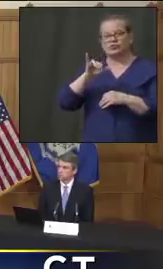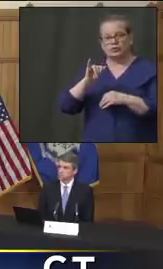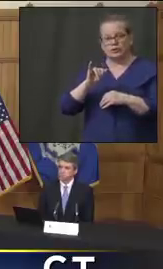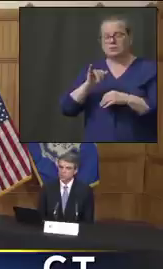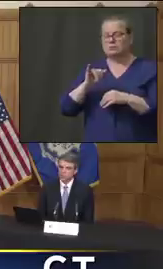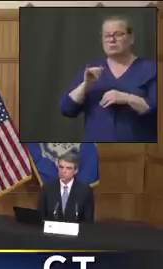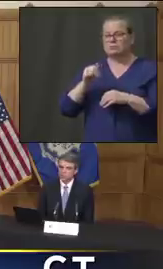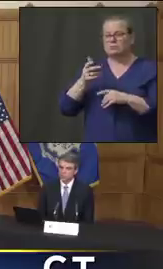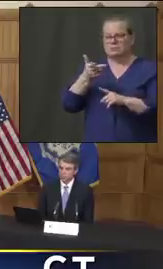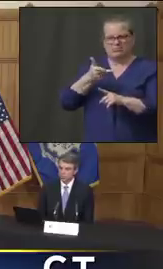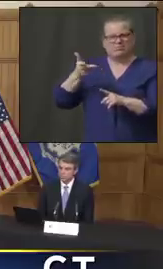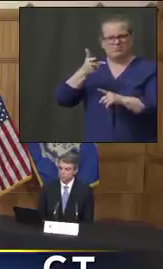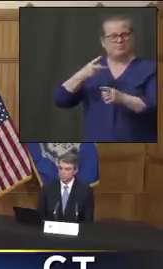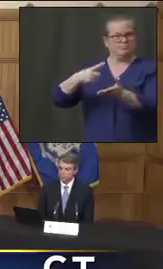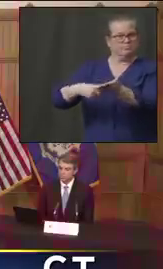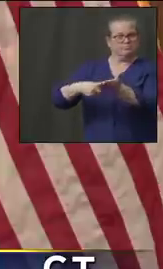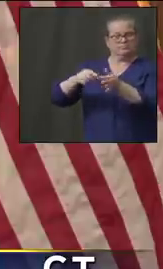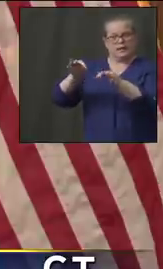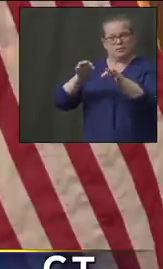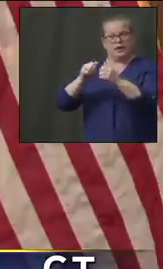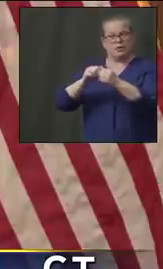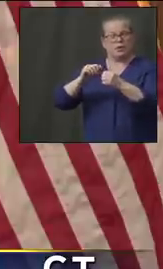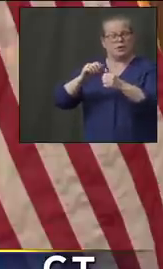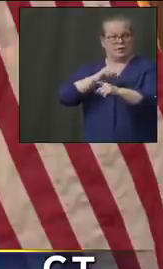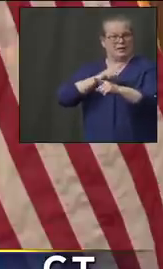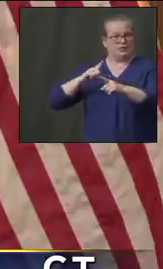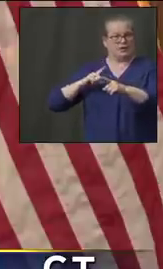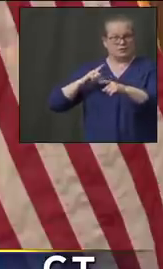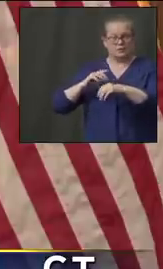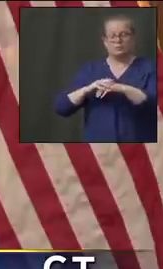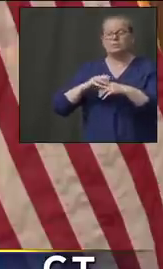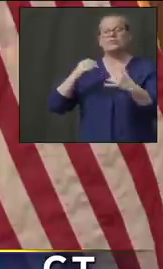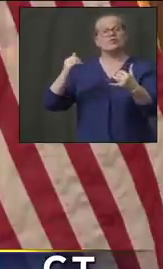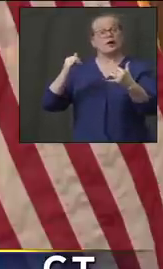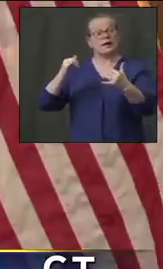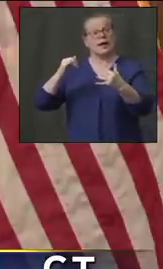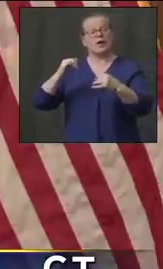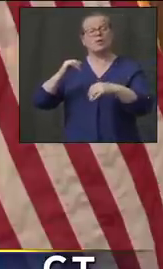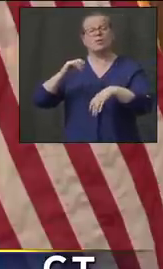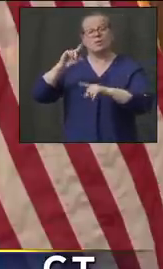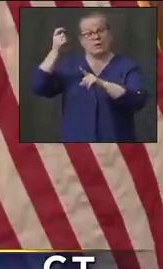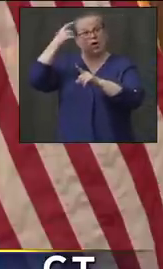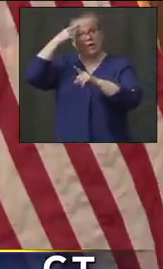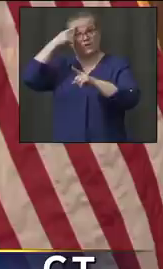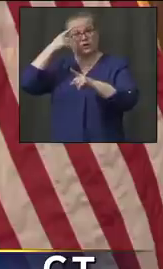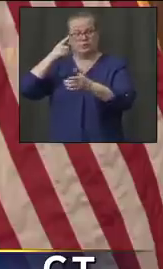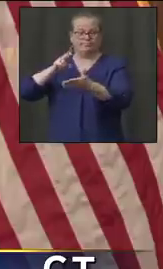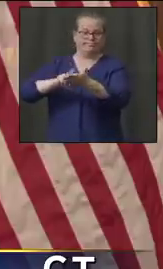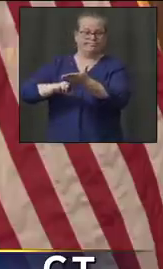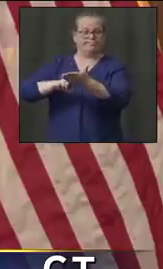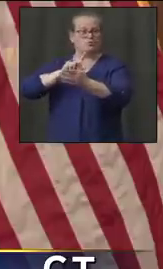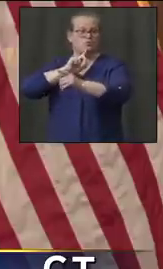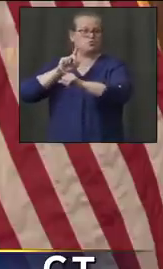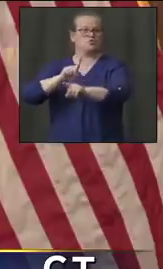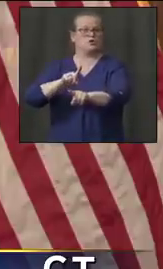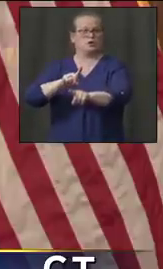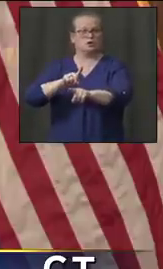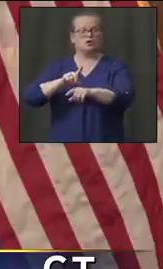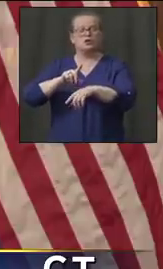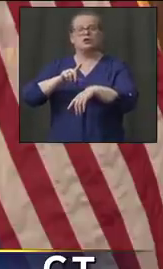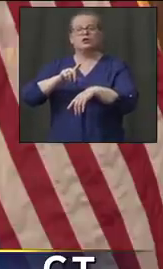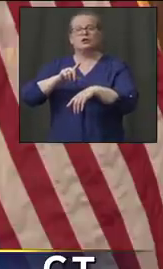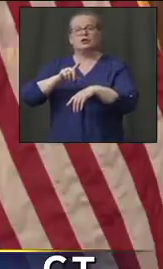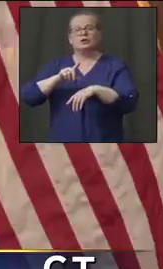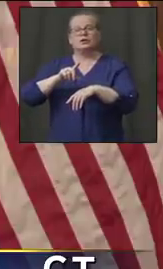right now, we have an executive order that basically states that in terms of local orders, the executive branch and